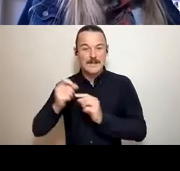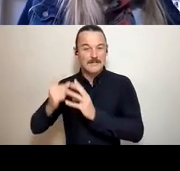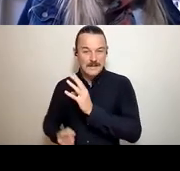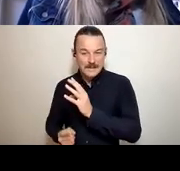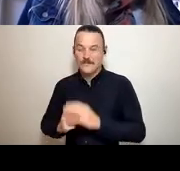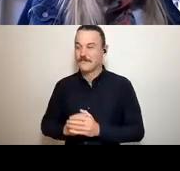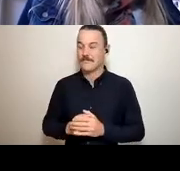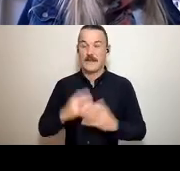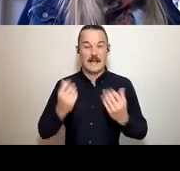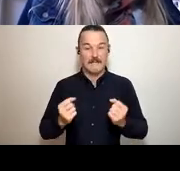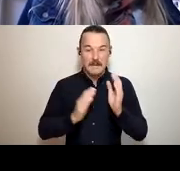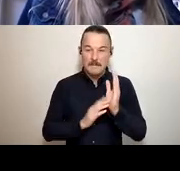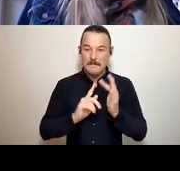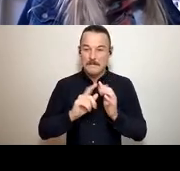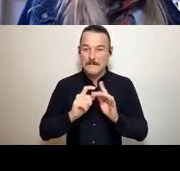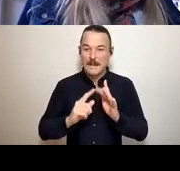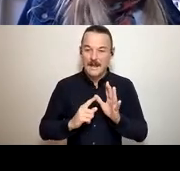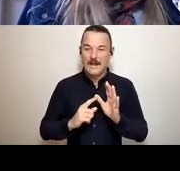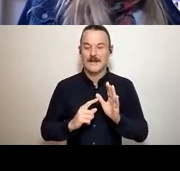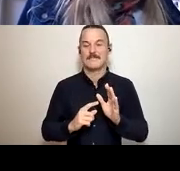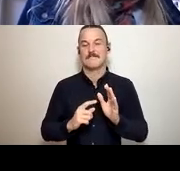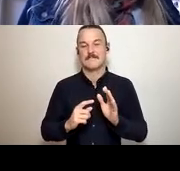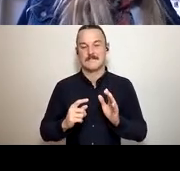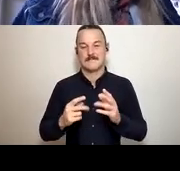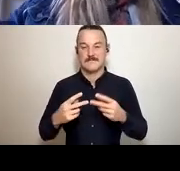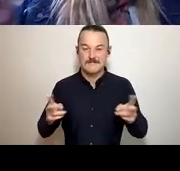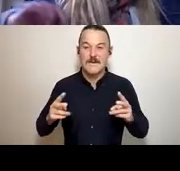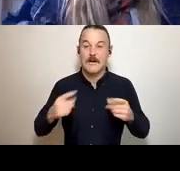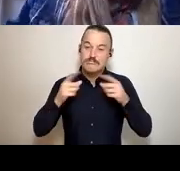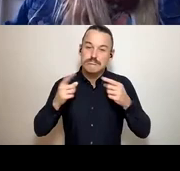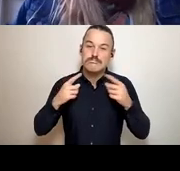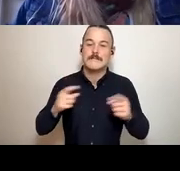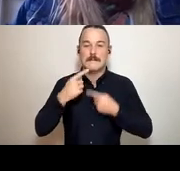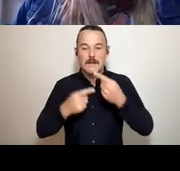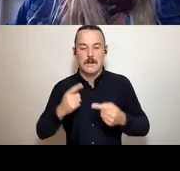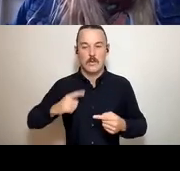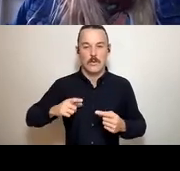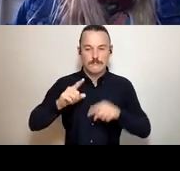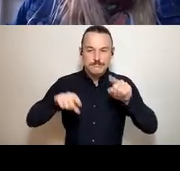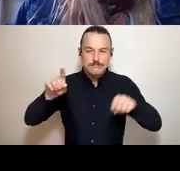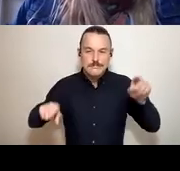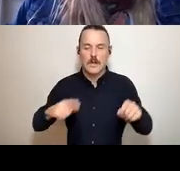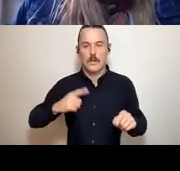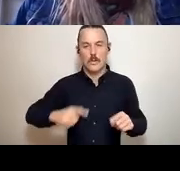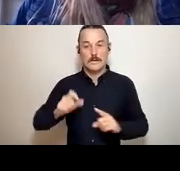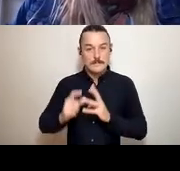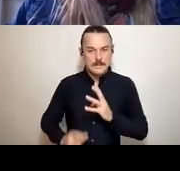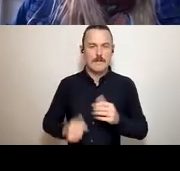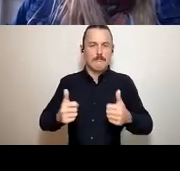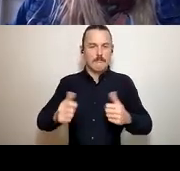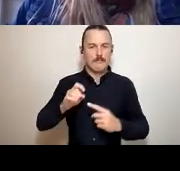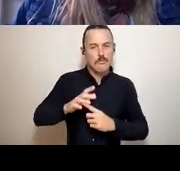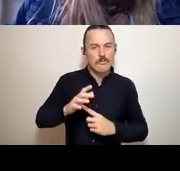the need for inclusion of disability and diversity. So we have some photos now of people with a